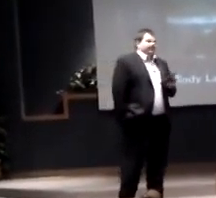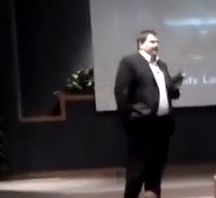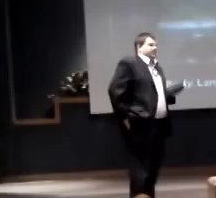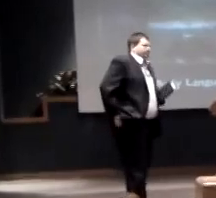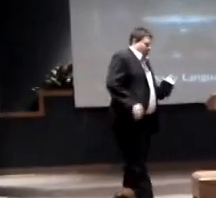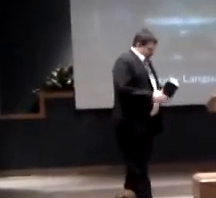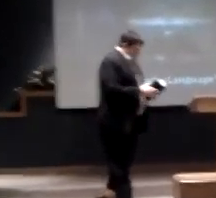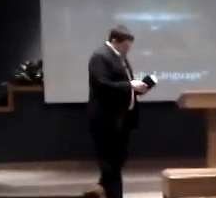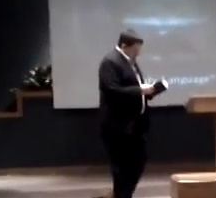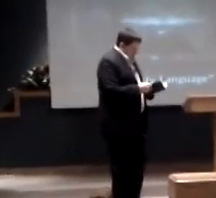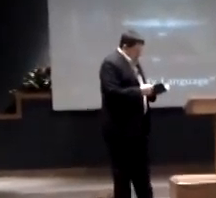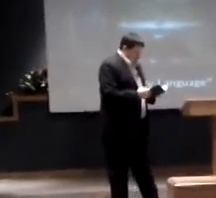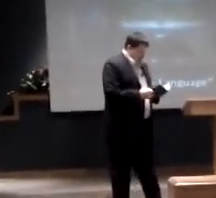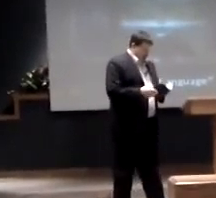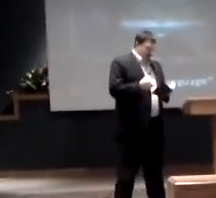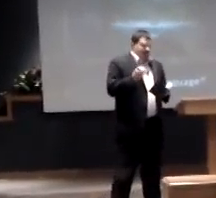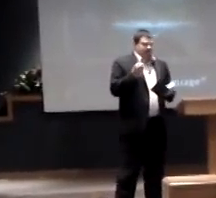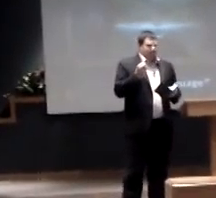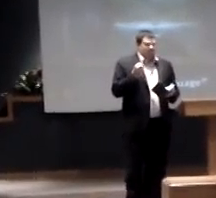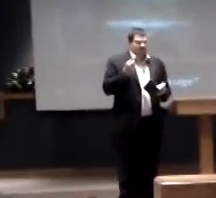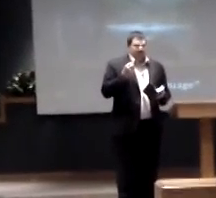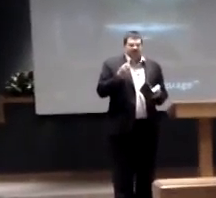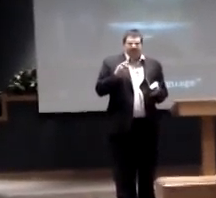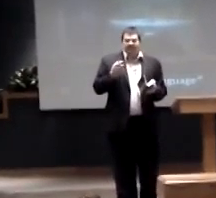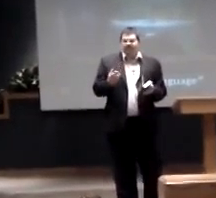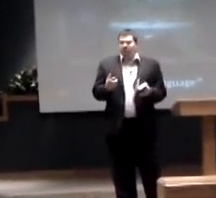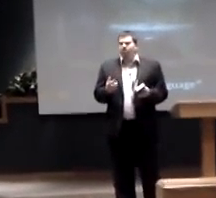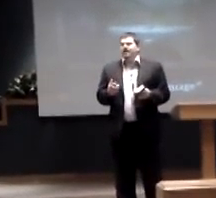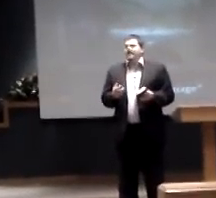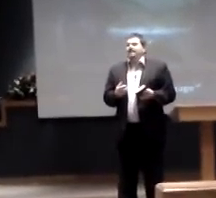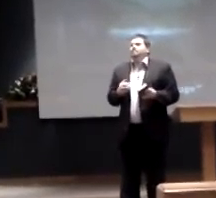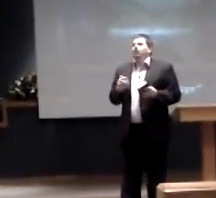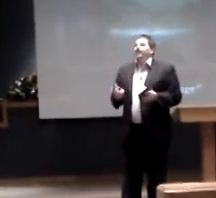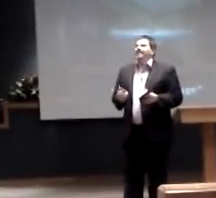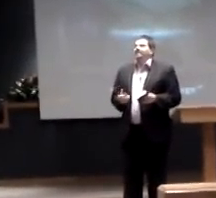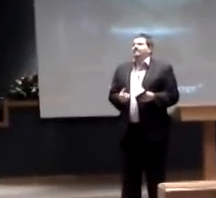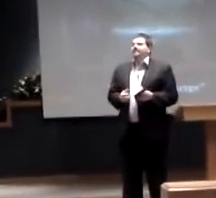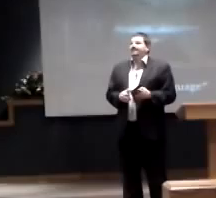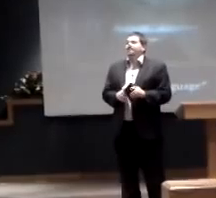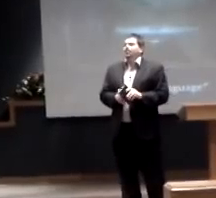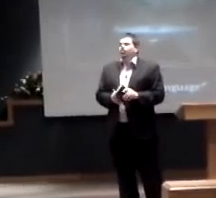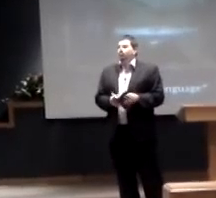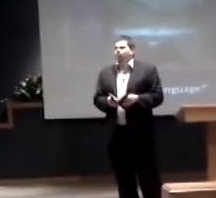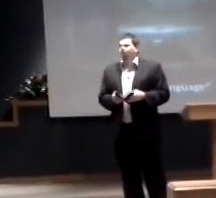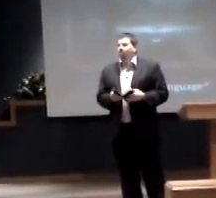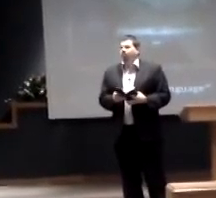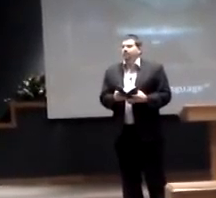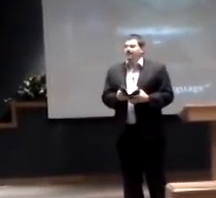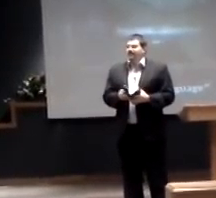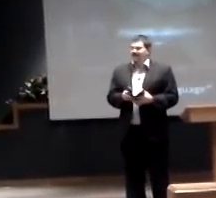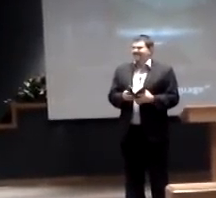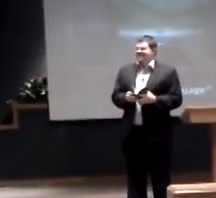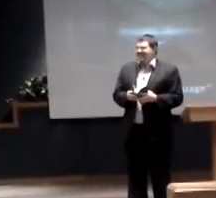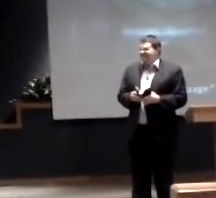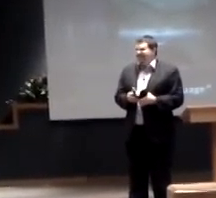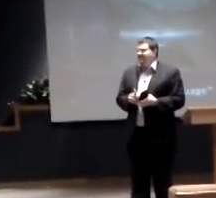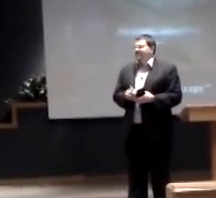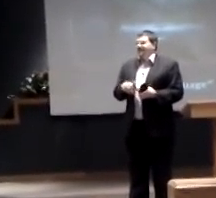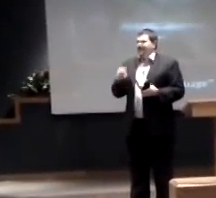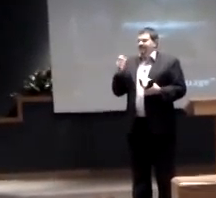Amen. Yes. Now that song says, pretty much in another way, poetically, what Paul has